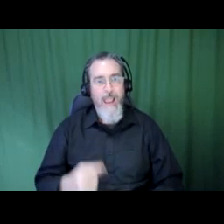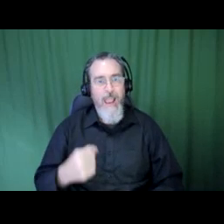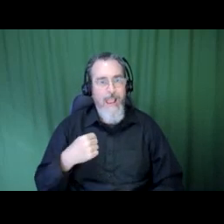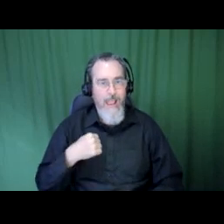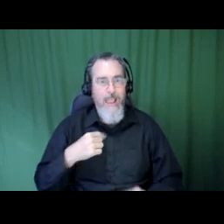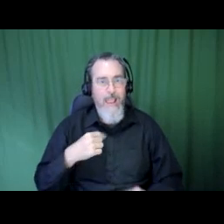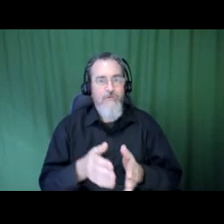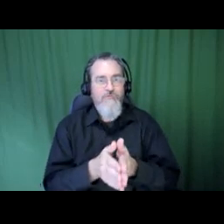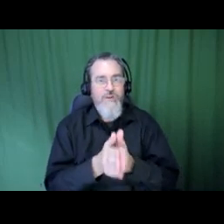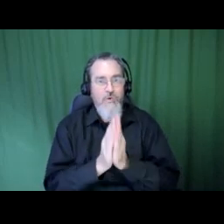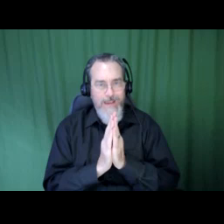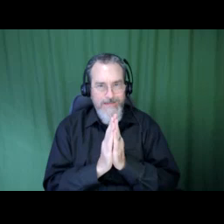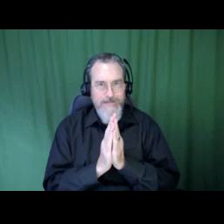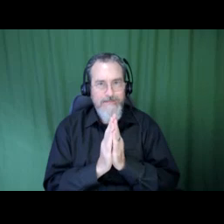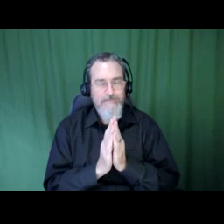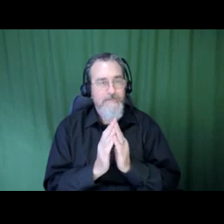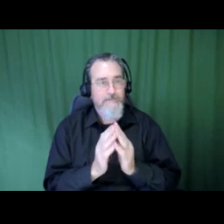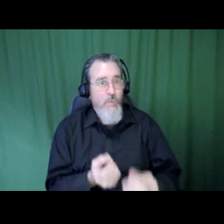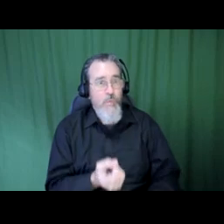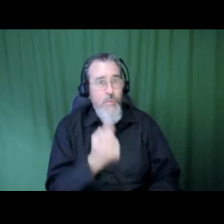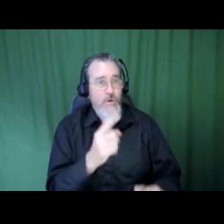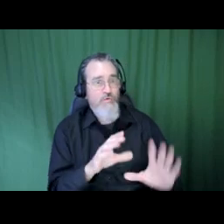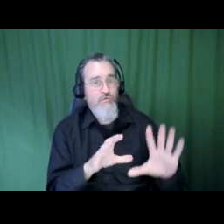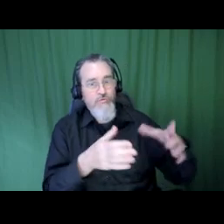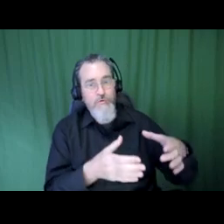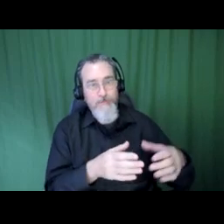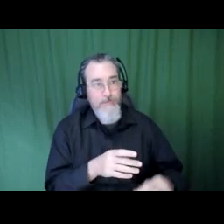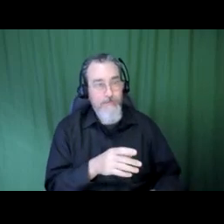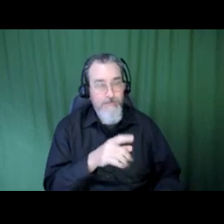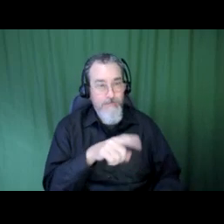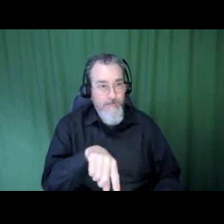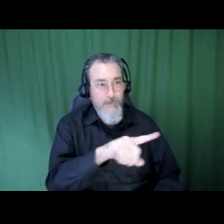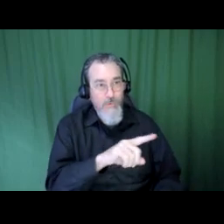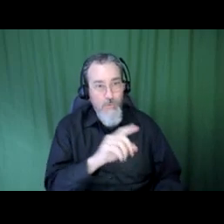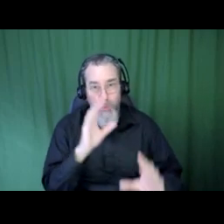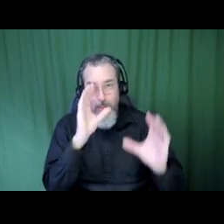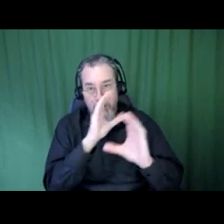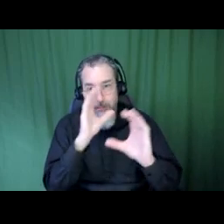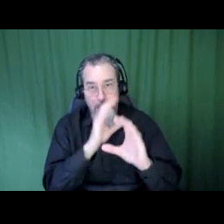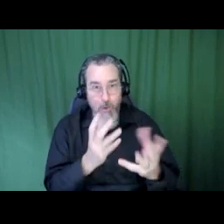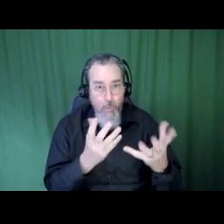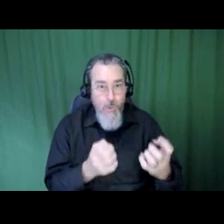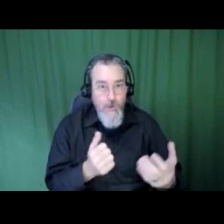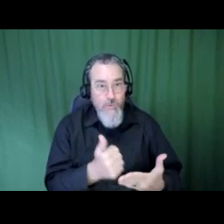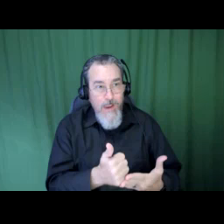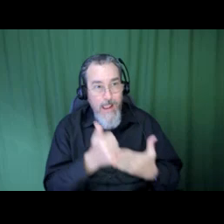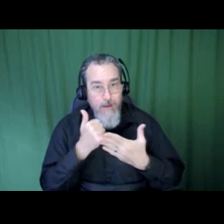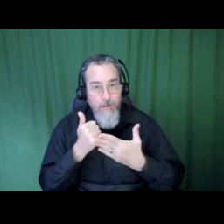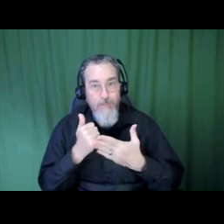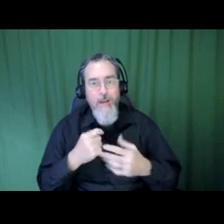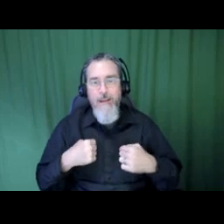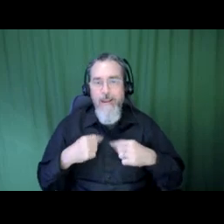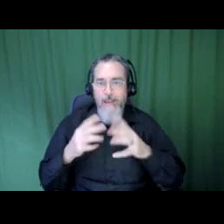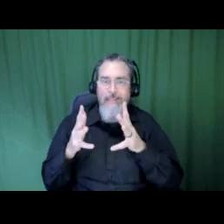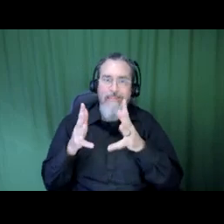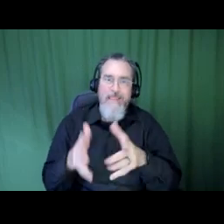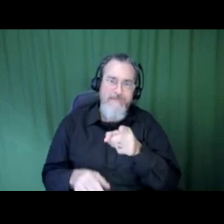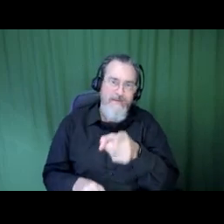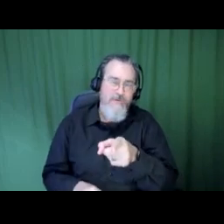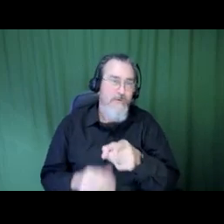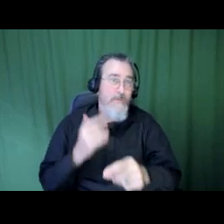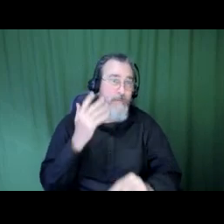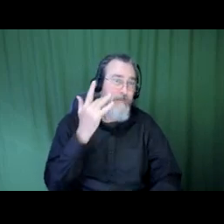an audience of if people were looking for ways to help. And I left it here because I wanted to just